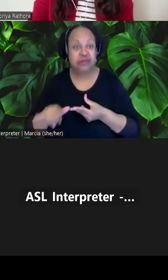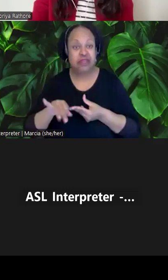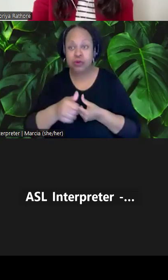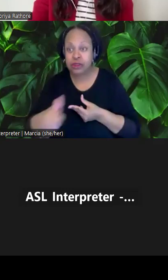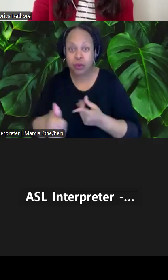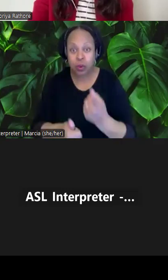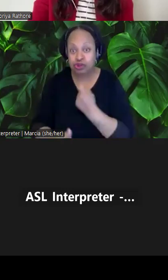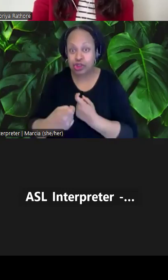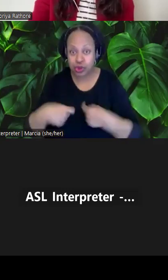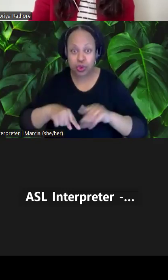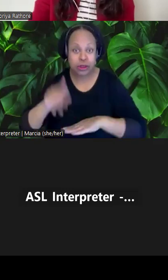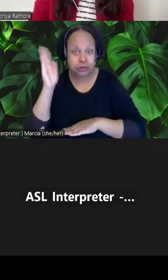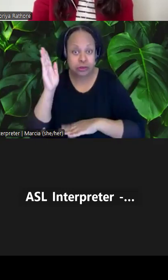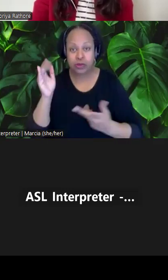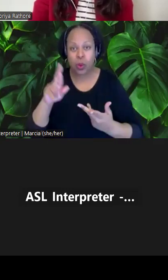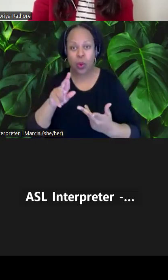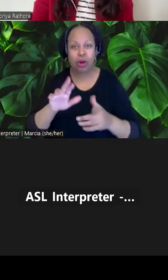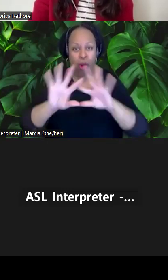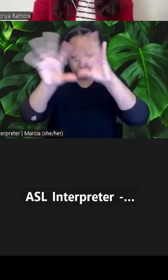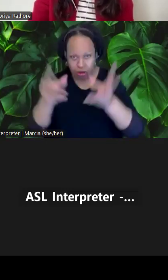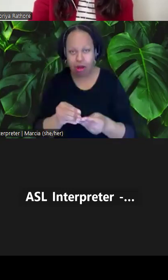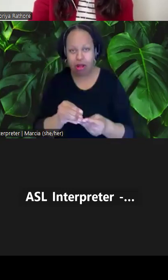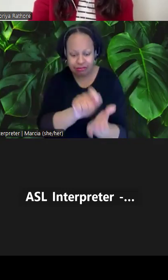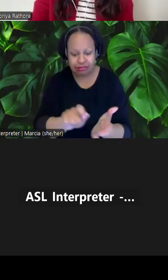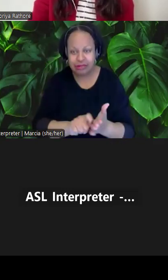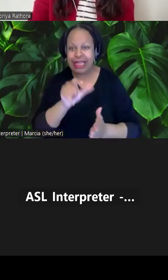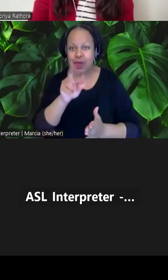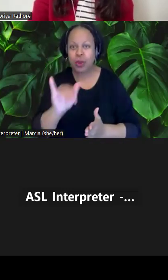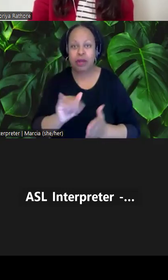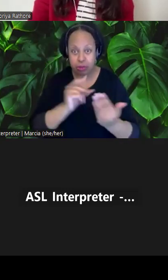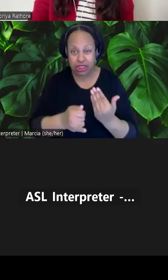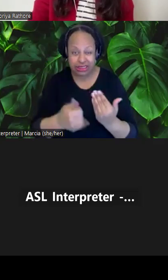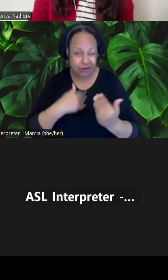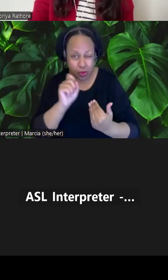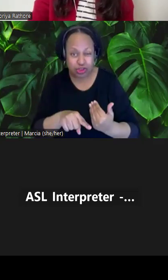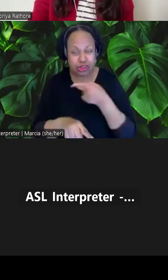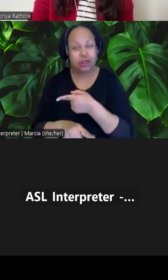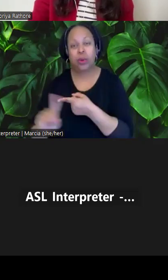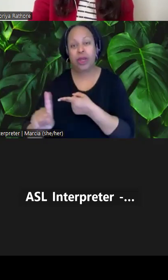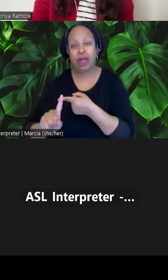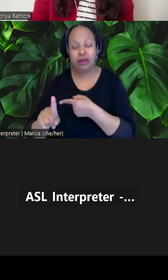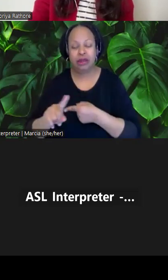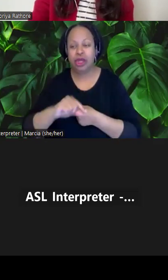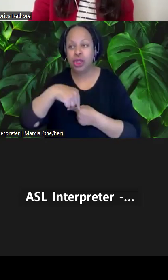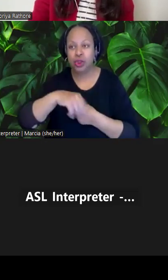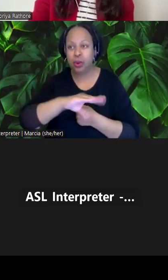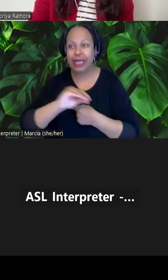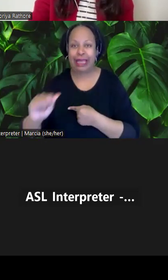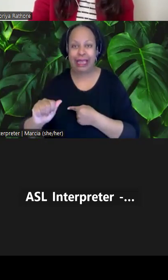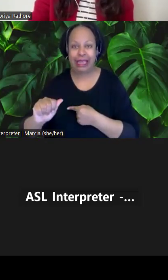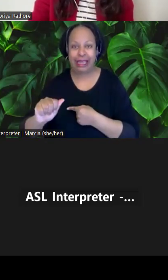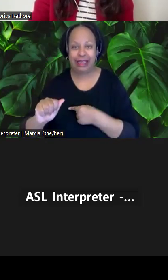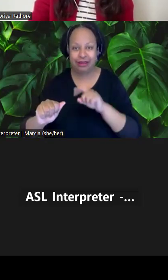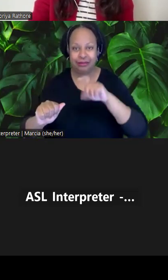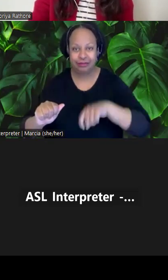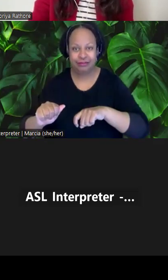this presentation or the Literary Projects program while I'm speaking, you can drop it into the Q&A box and we'll get to